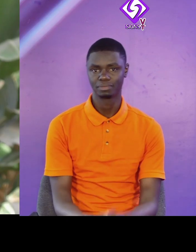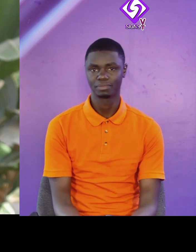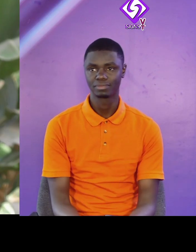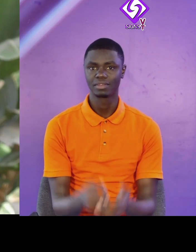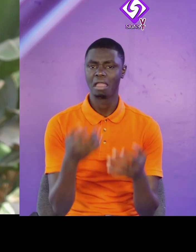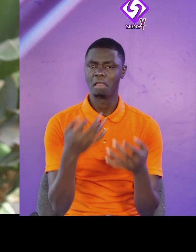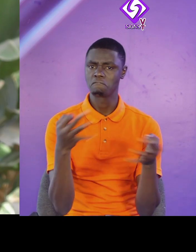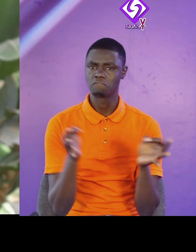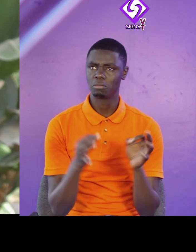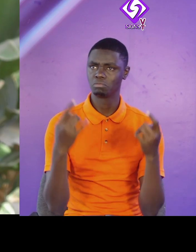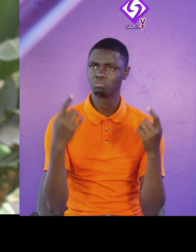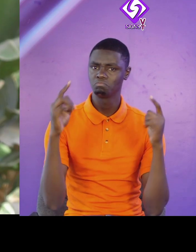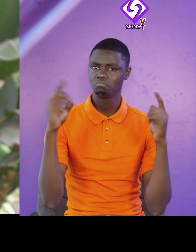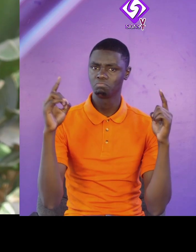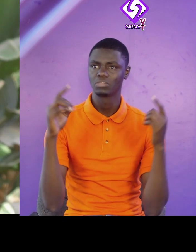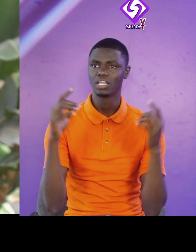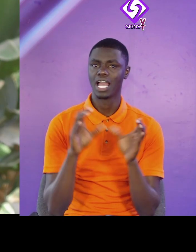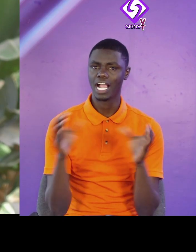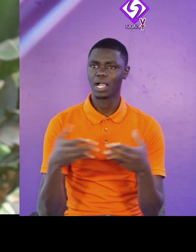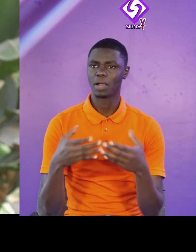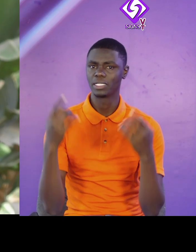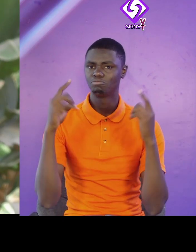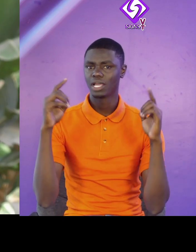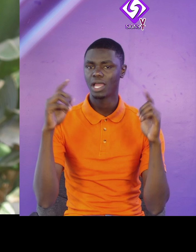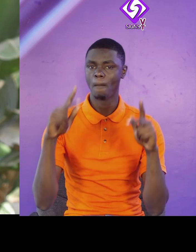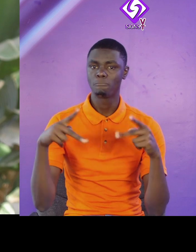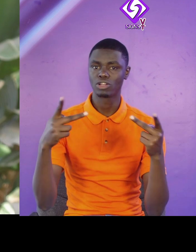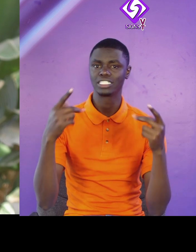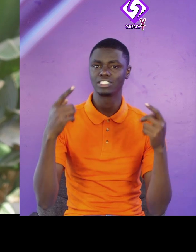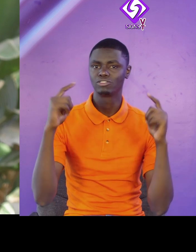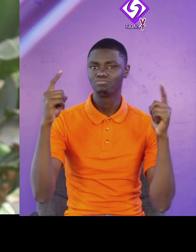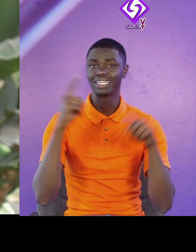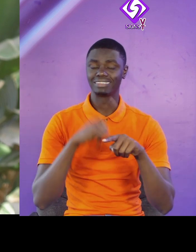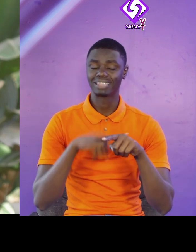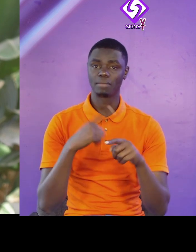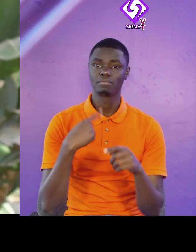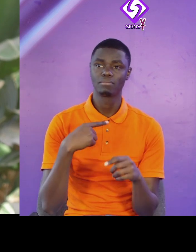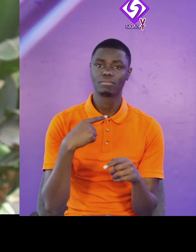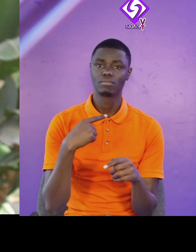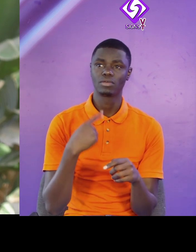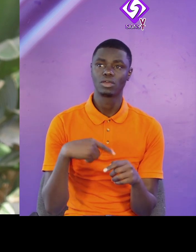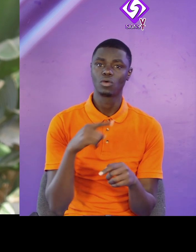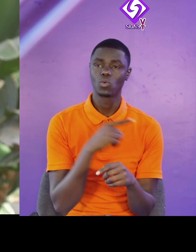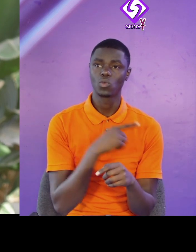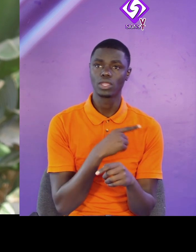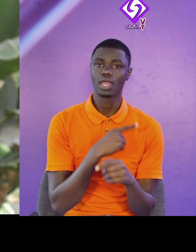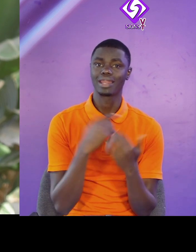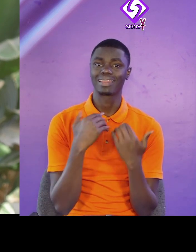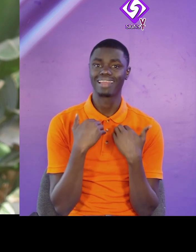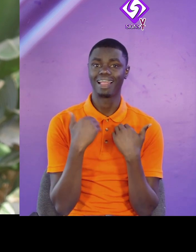Families thrive, companies thrive, productivity goes up when the workforce is in a healthy state of